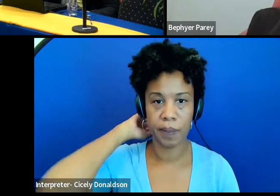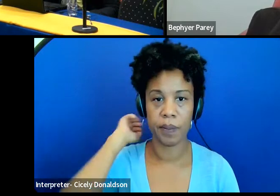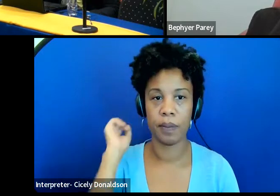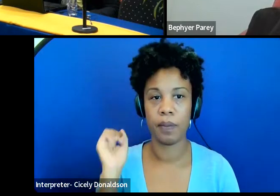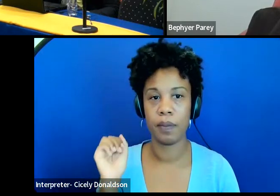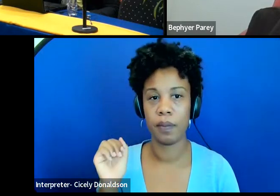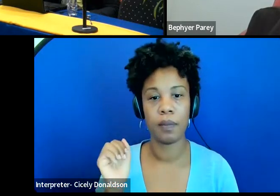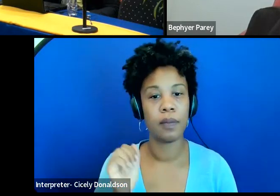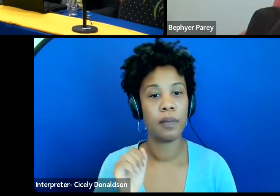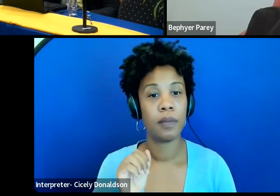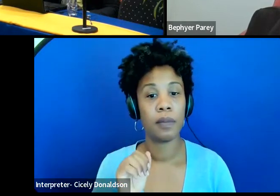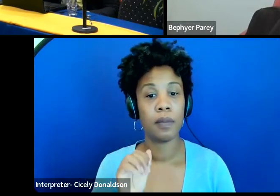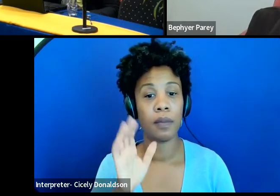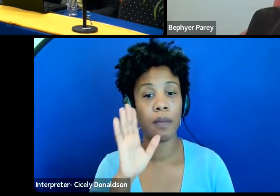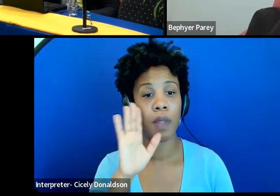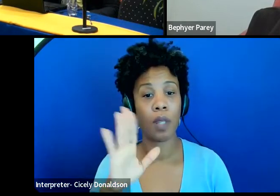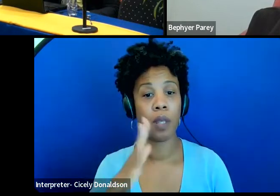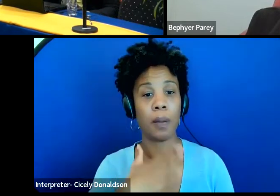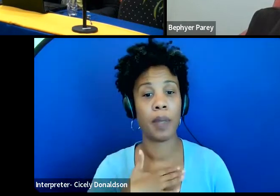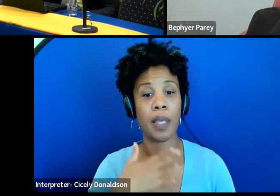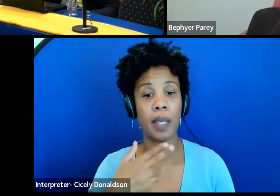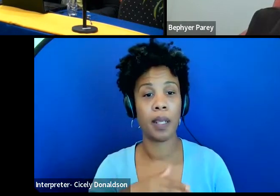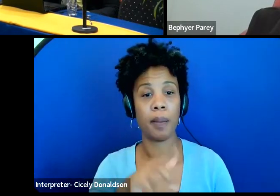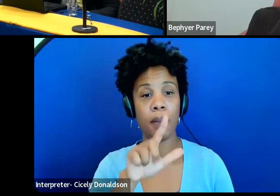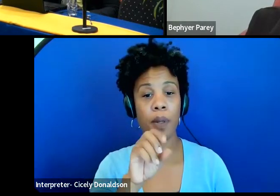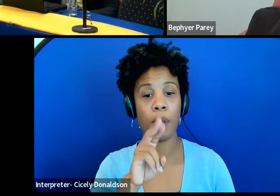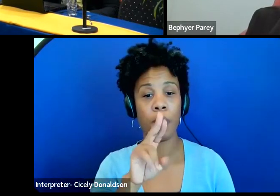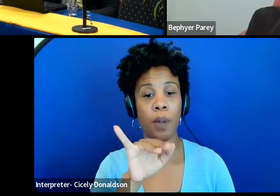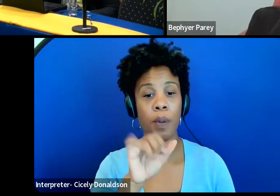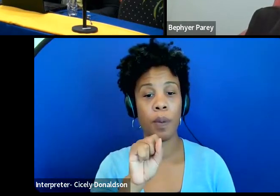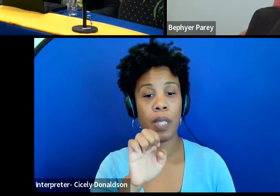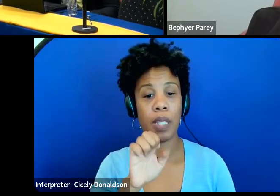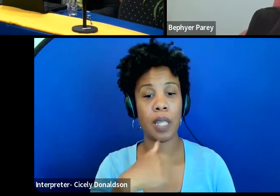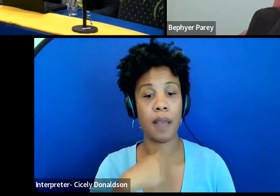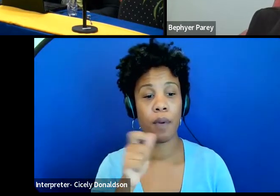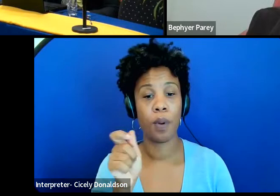Hello, I'm Louise. I would like to raise a question.